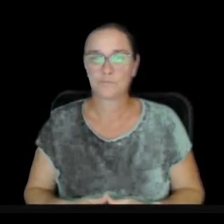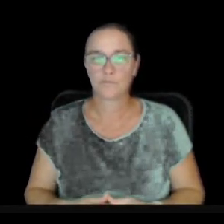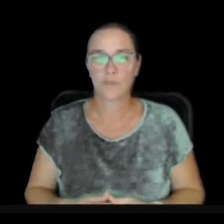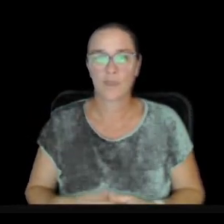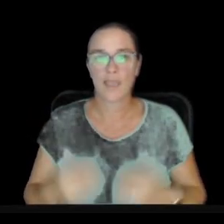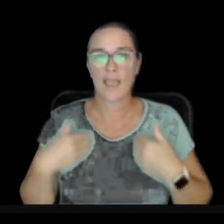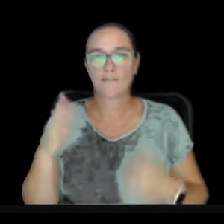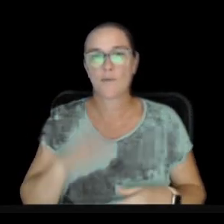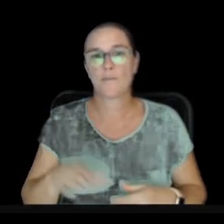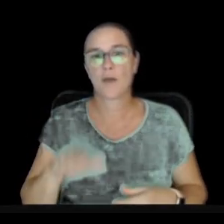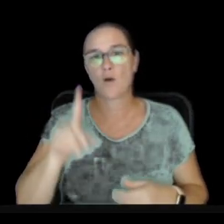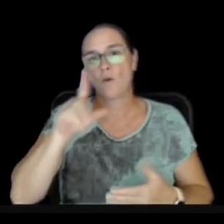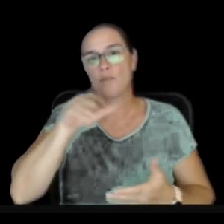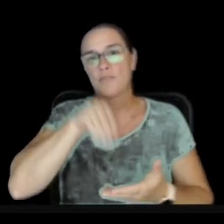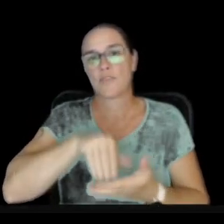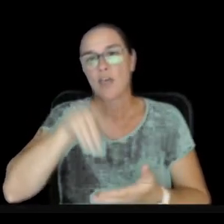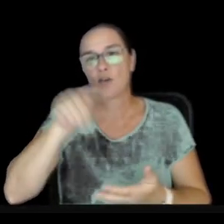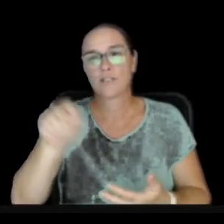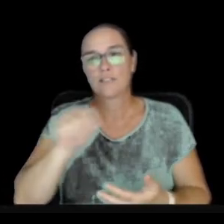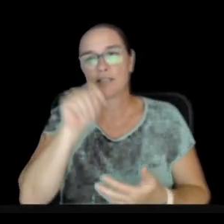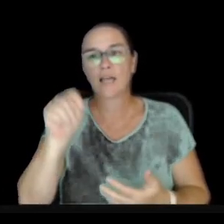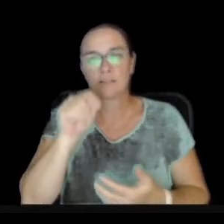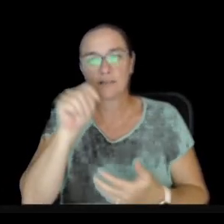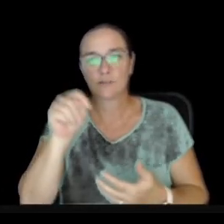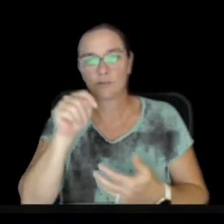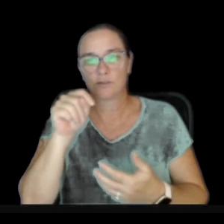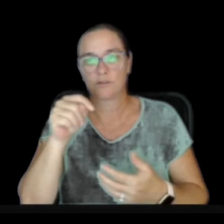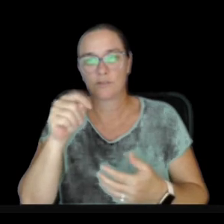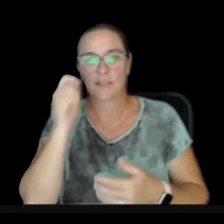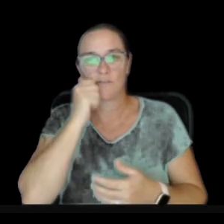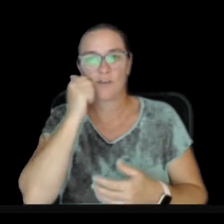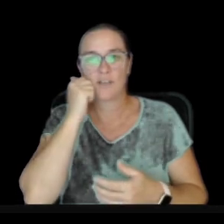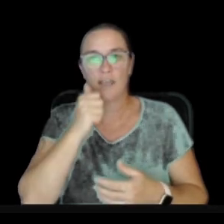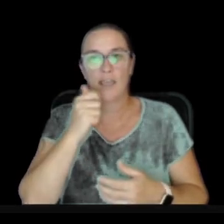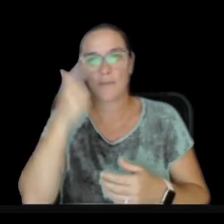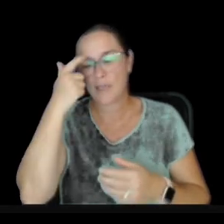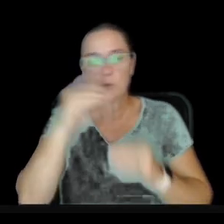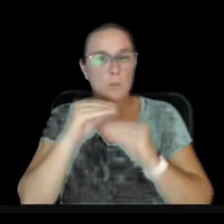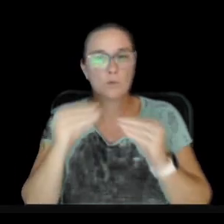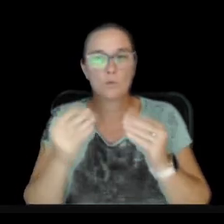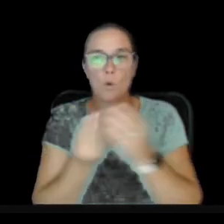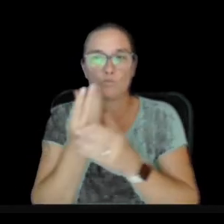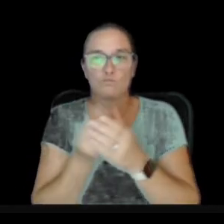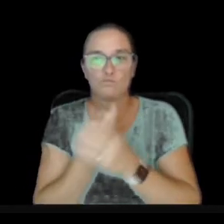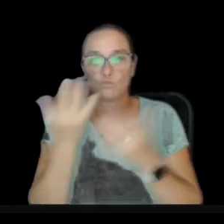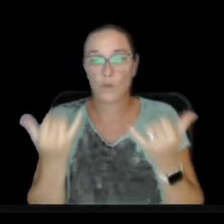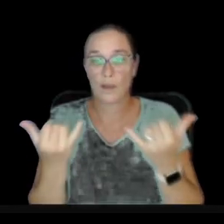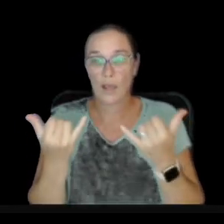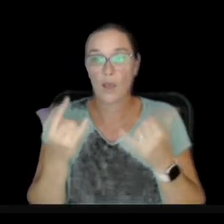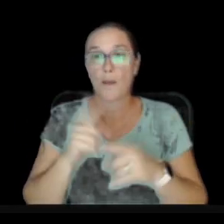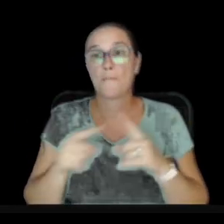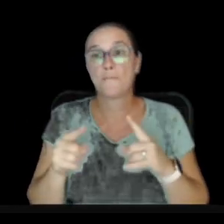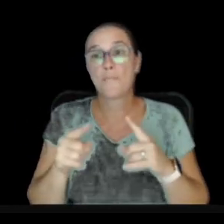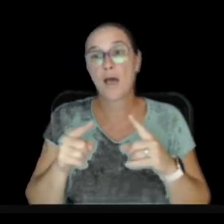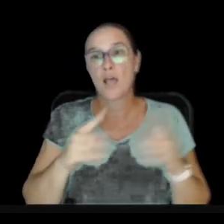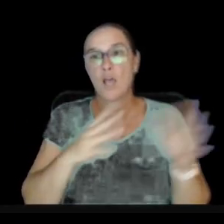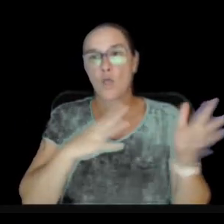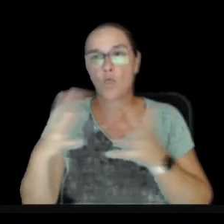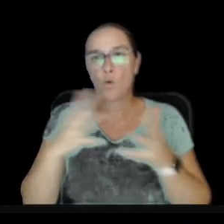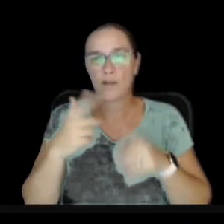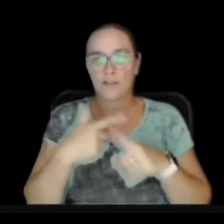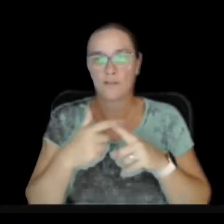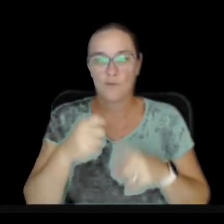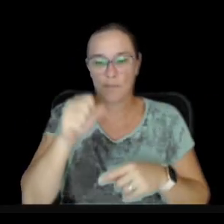1,000 tons per day during the pause, with no episode fountaining at present, but the winds blowing strongly from the southwest